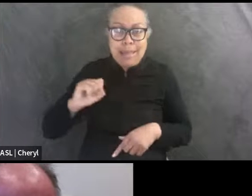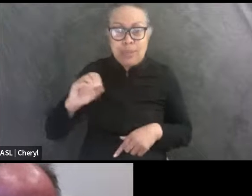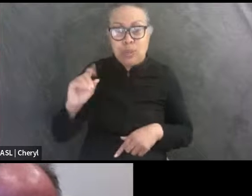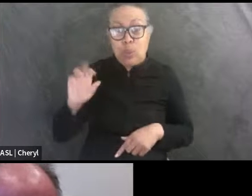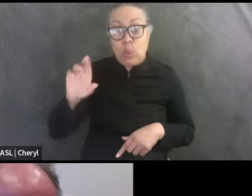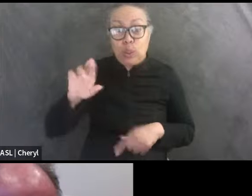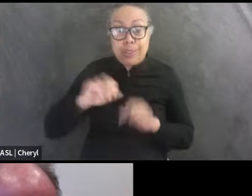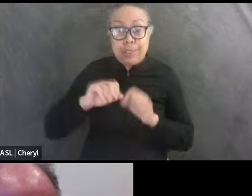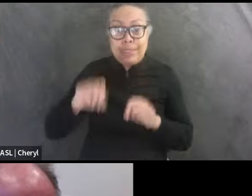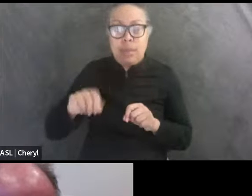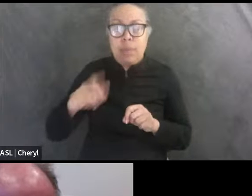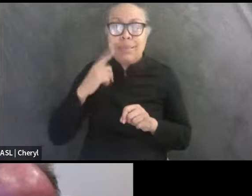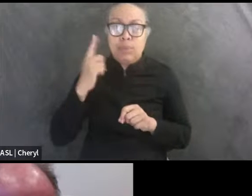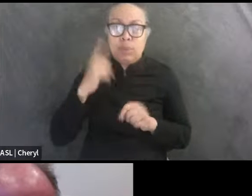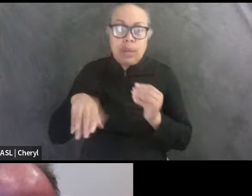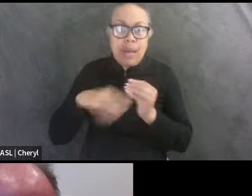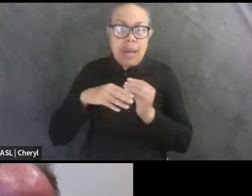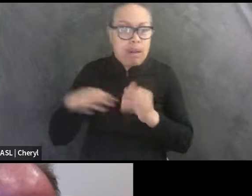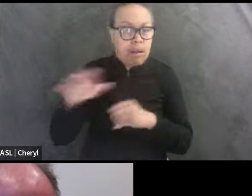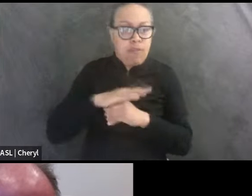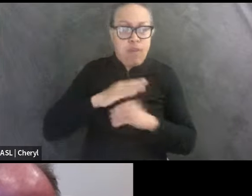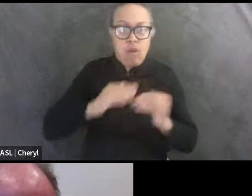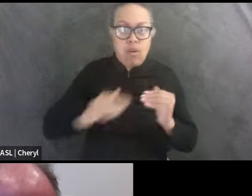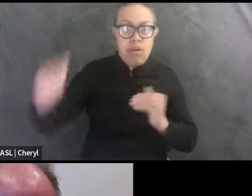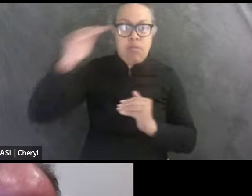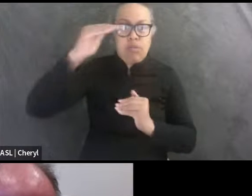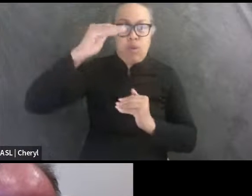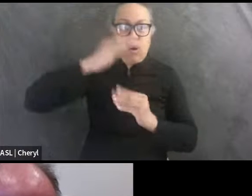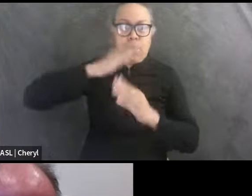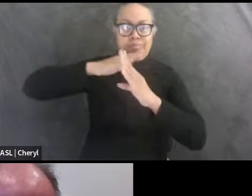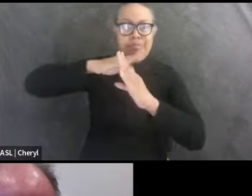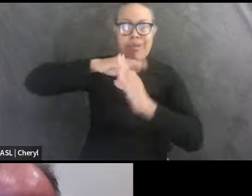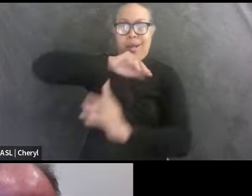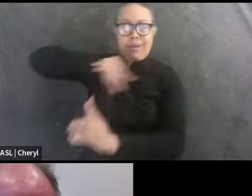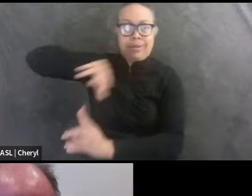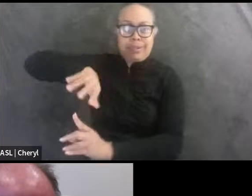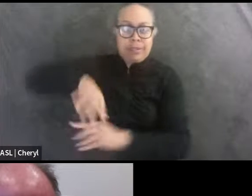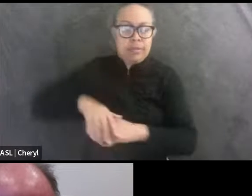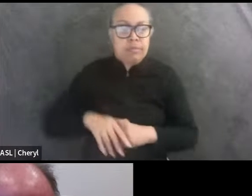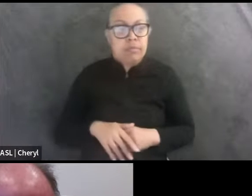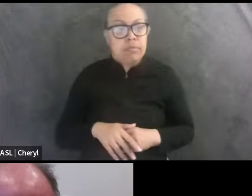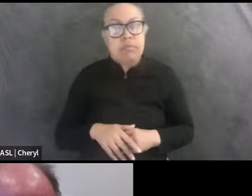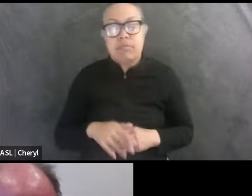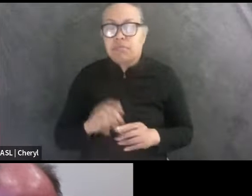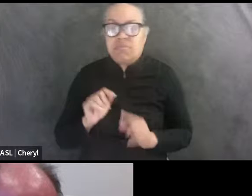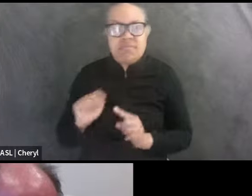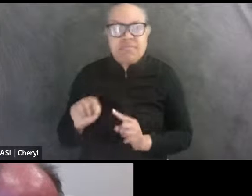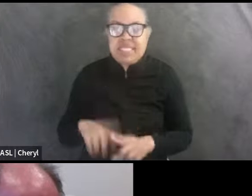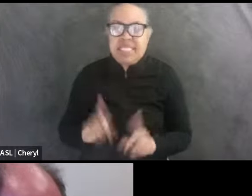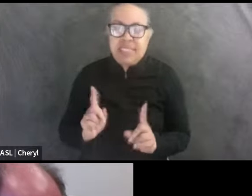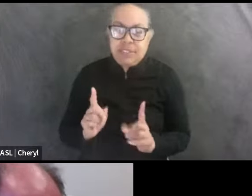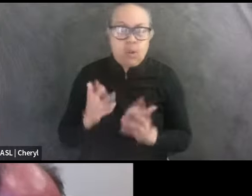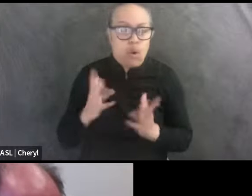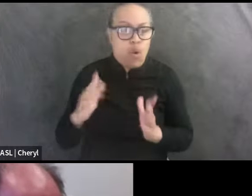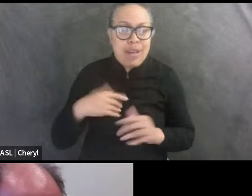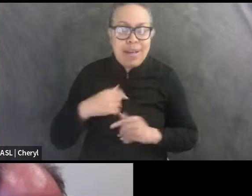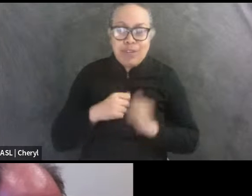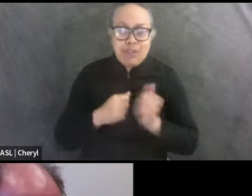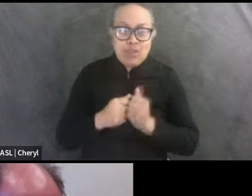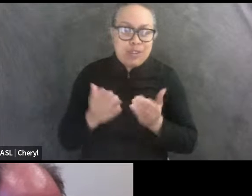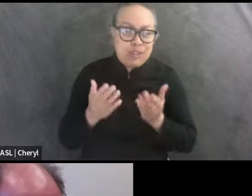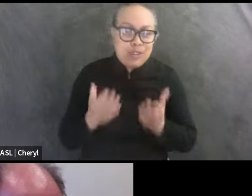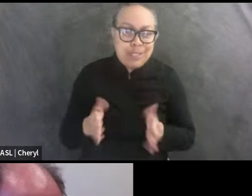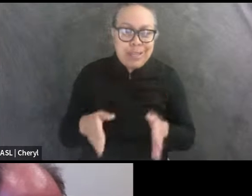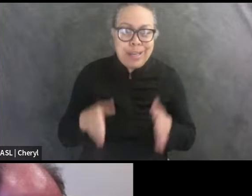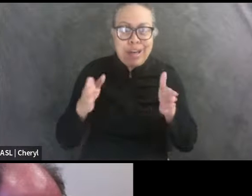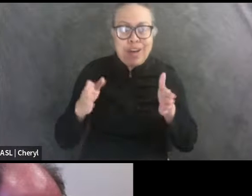an entire story. They're not going up the other building there's already a structure there. I don't think the